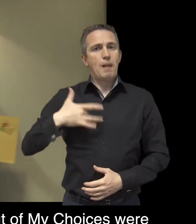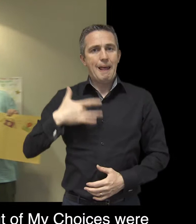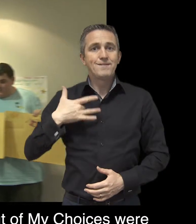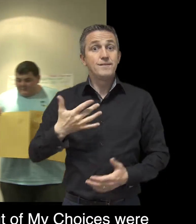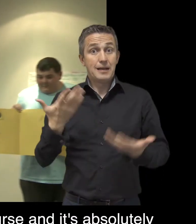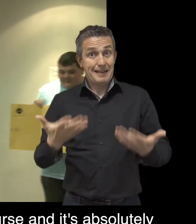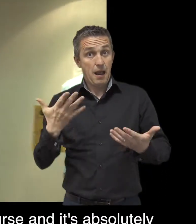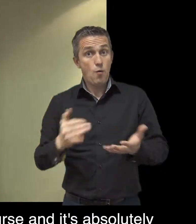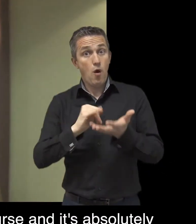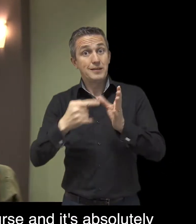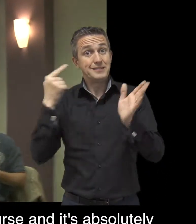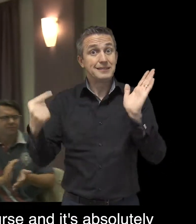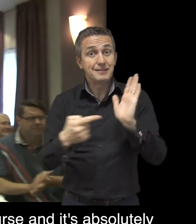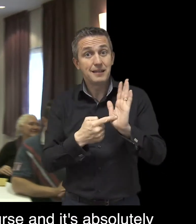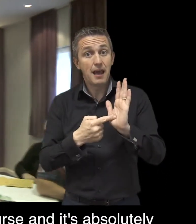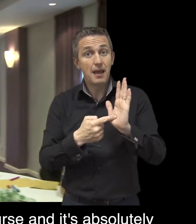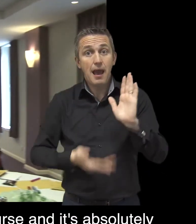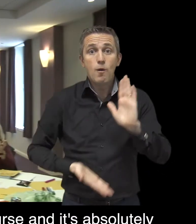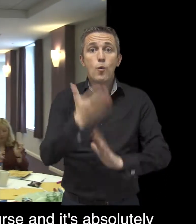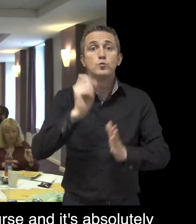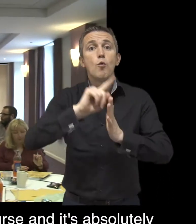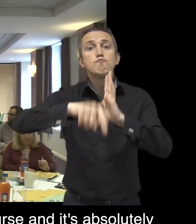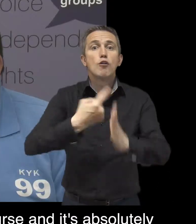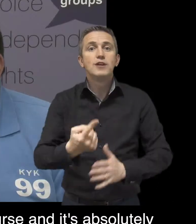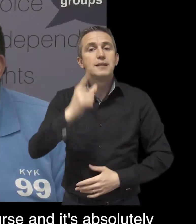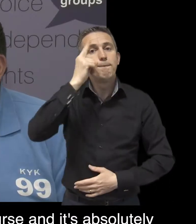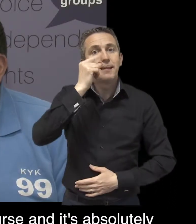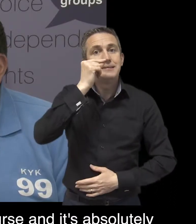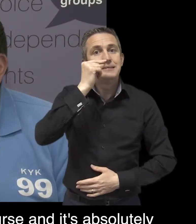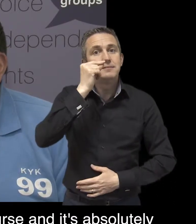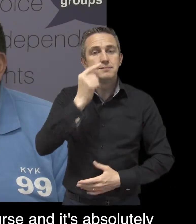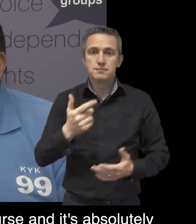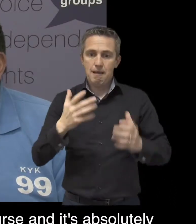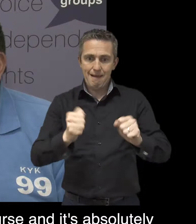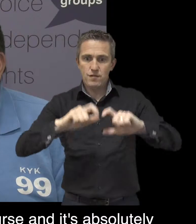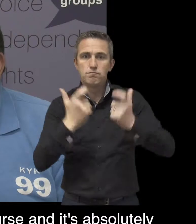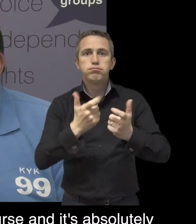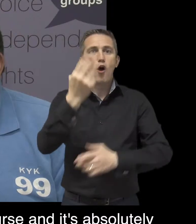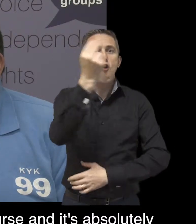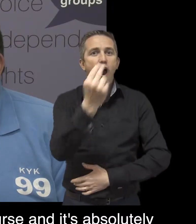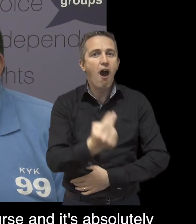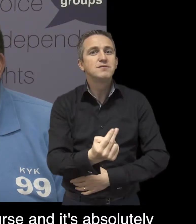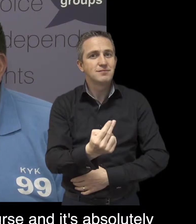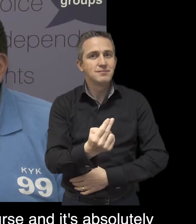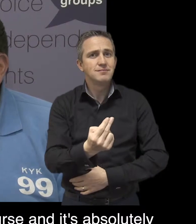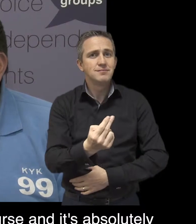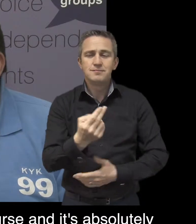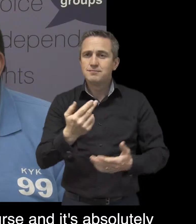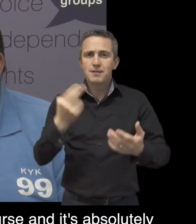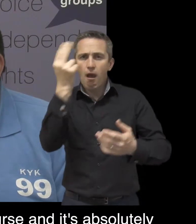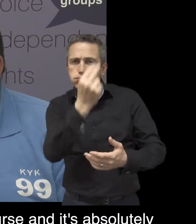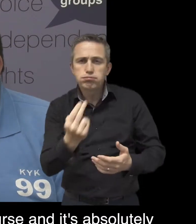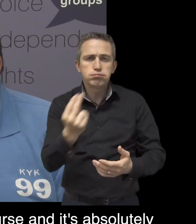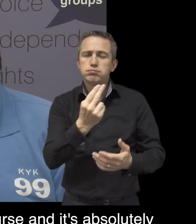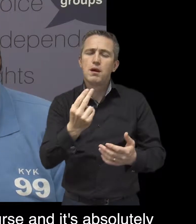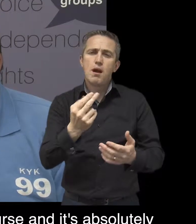go to Project Ability where I do an art course, and it's absolutely brilliant.